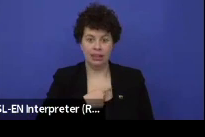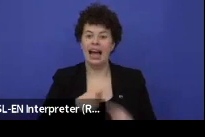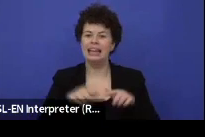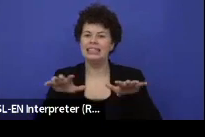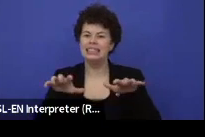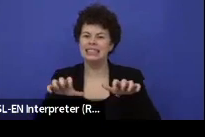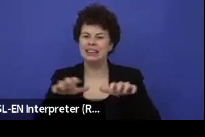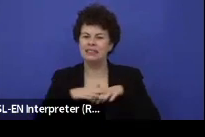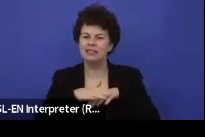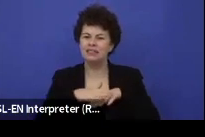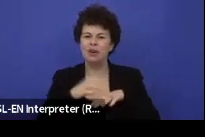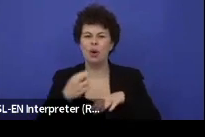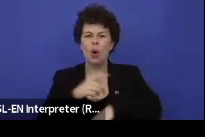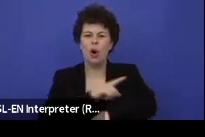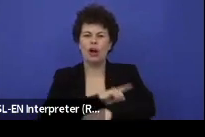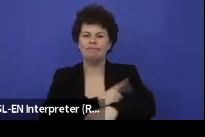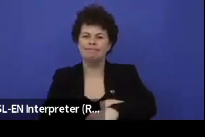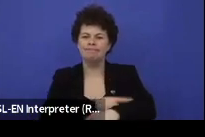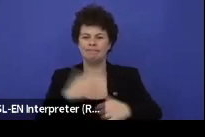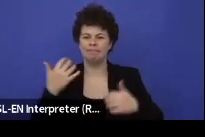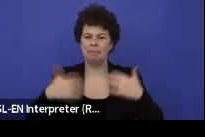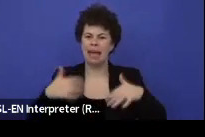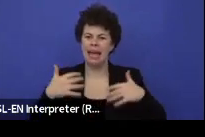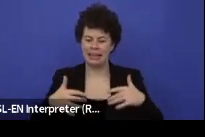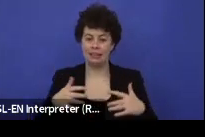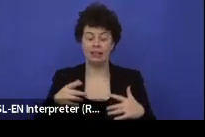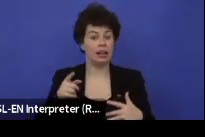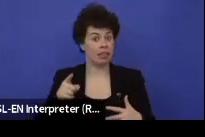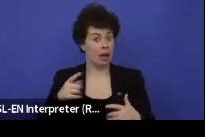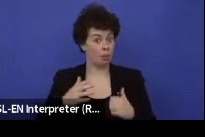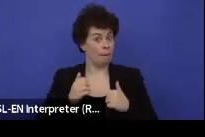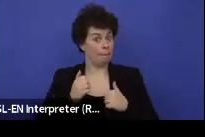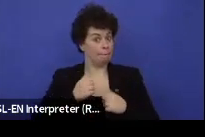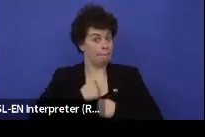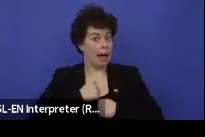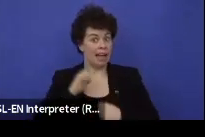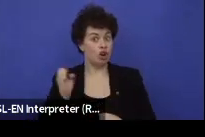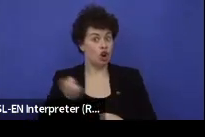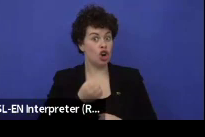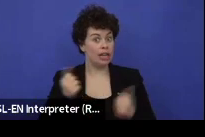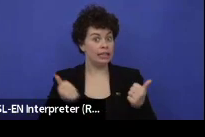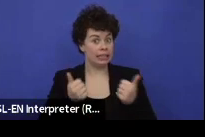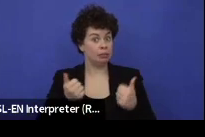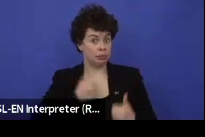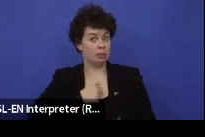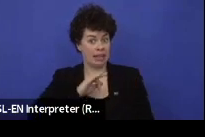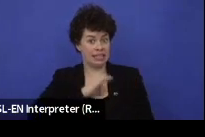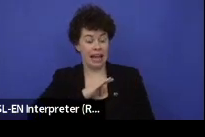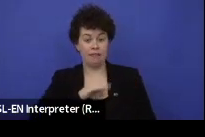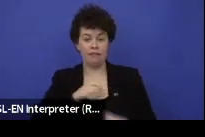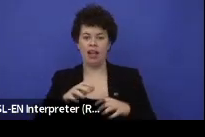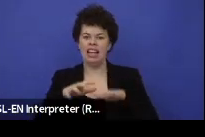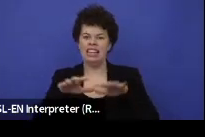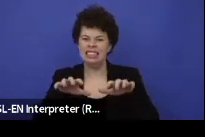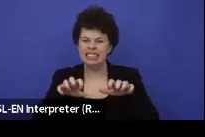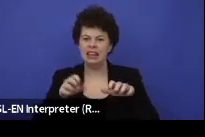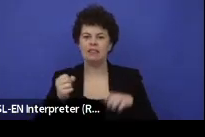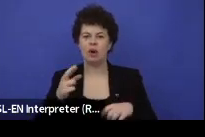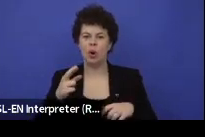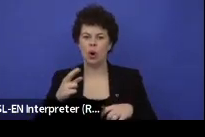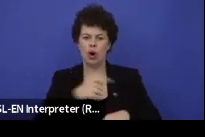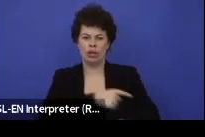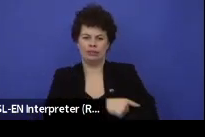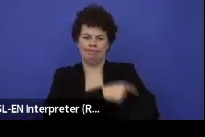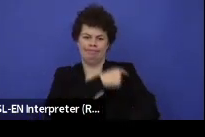admit, so joint pain and stiffness, that was actually one of my early symptoms. So that was probably, if I think about it, that was back in